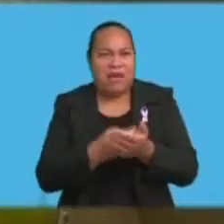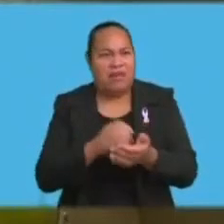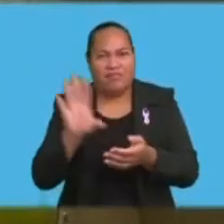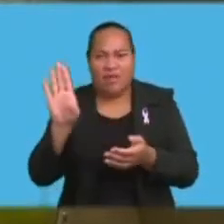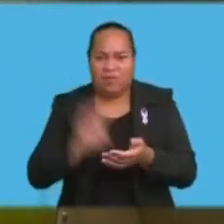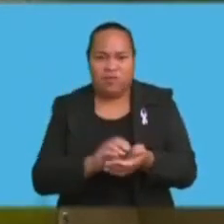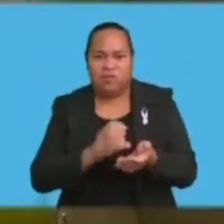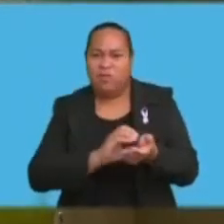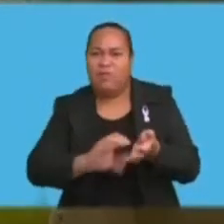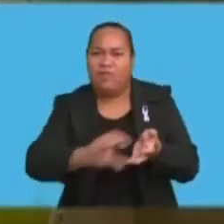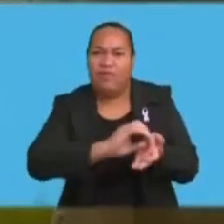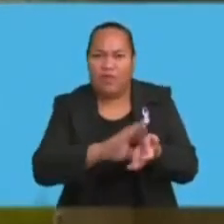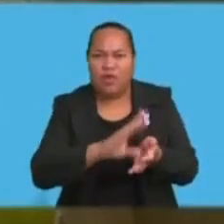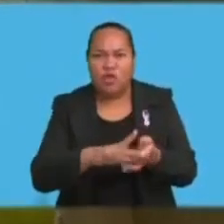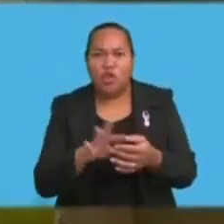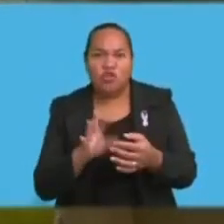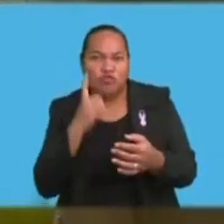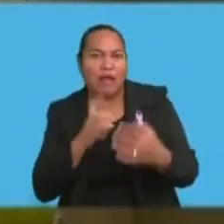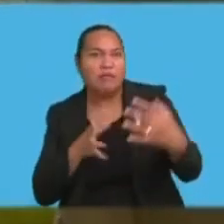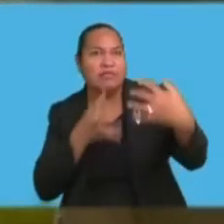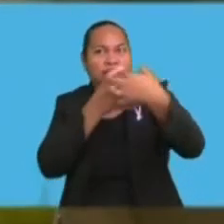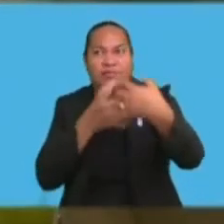getting accreditation for which countries?